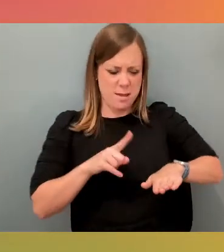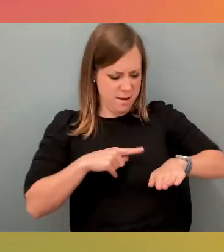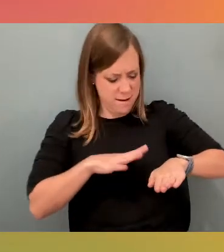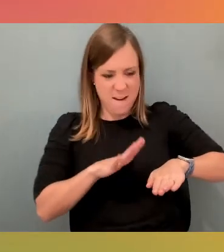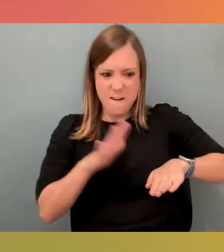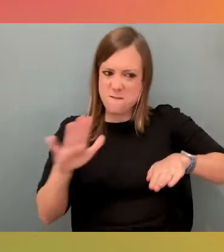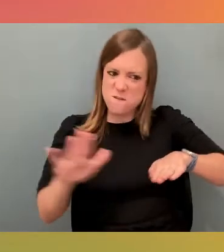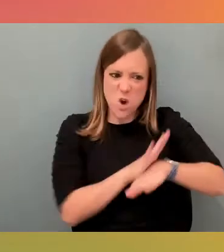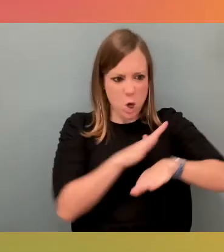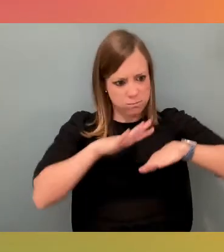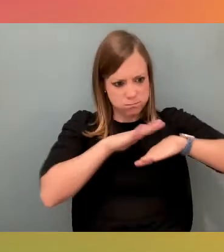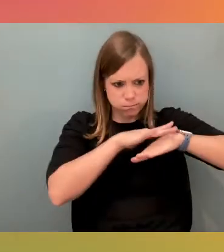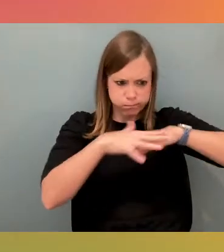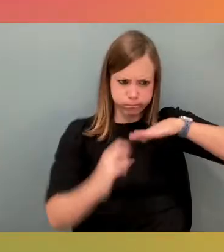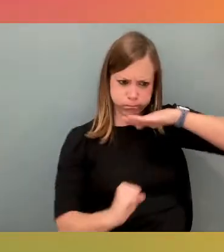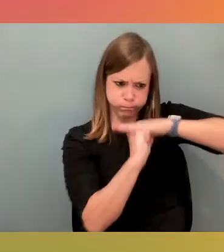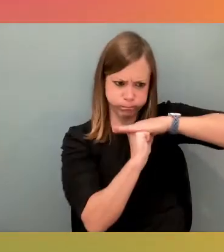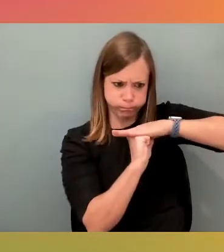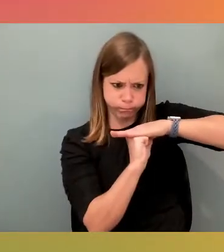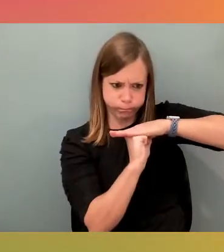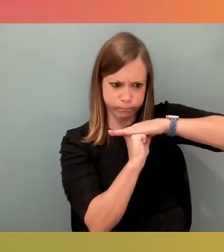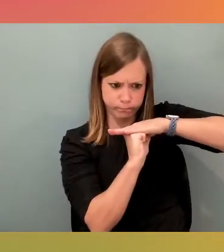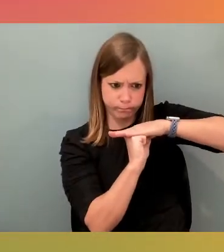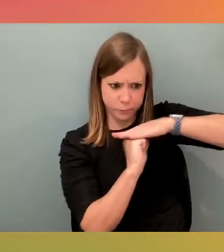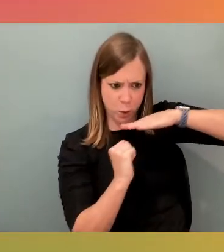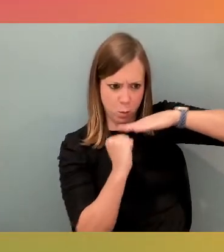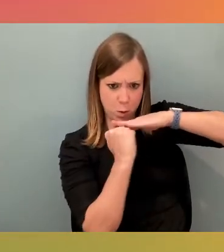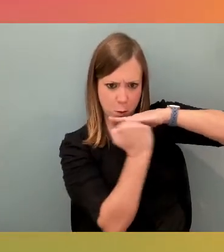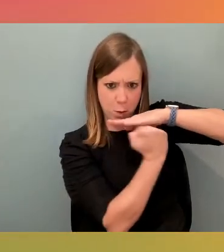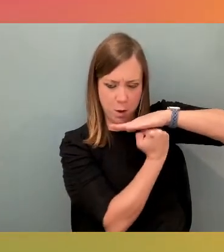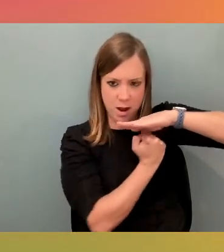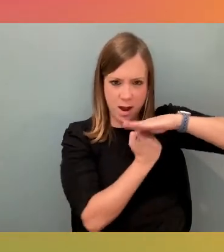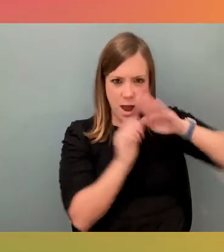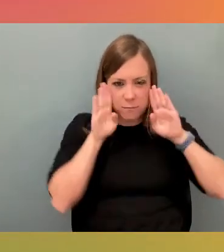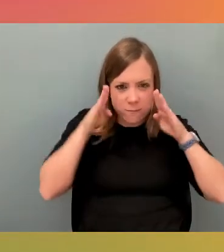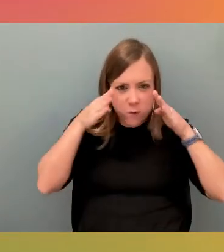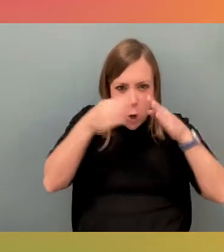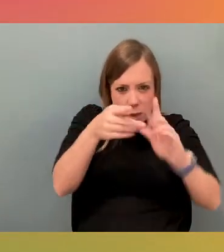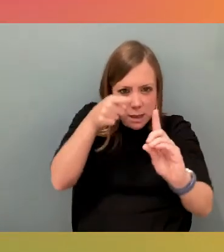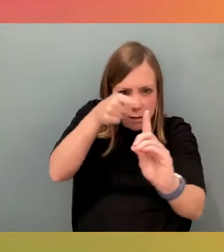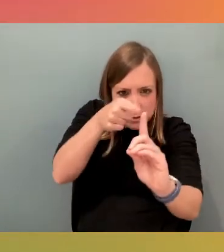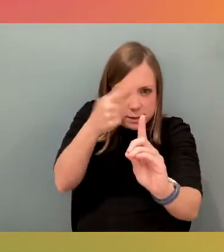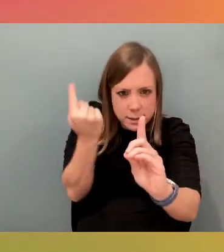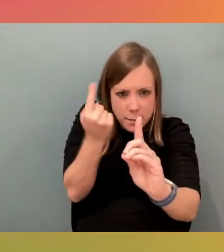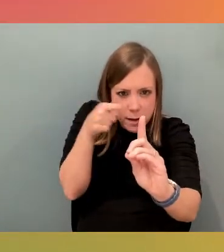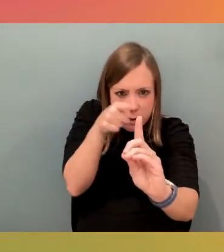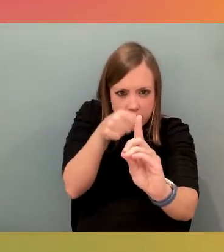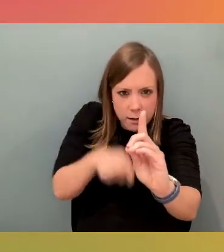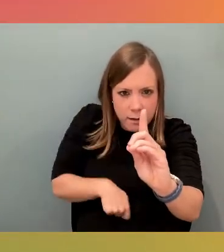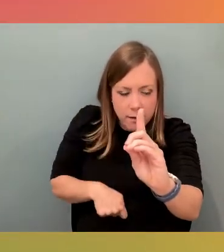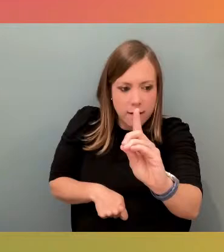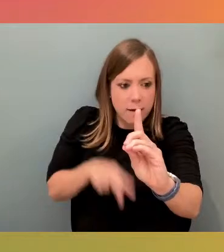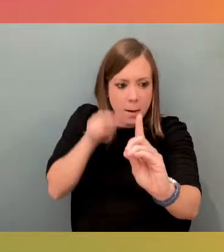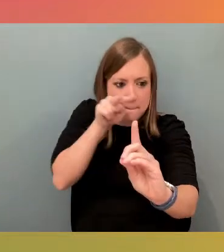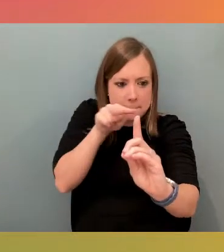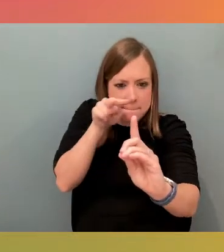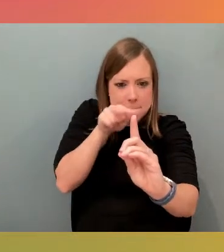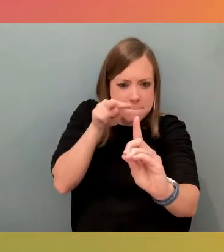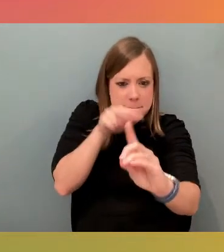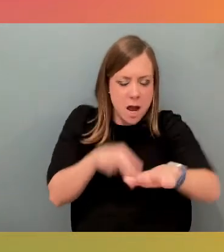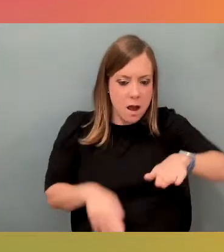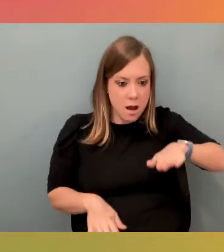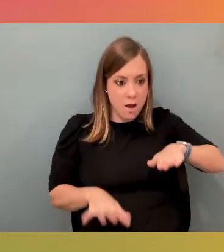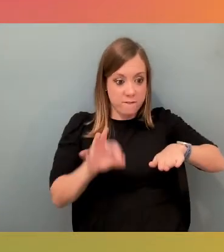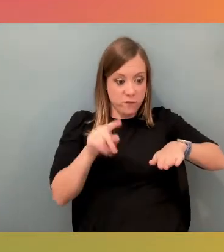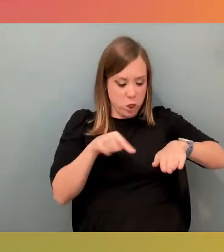foot. Find your drishti, find your gaze, something in front of you that's not moving. And then plant that sole of your right